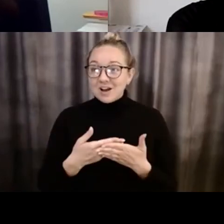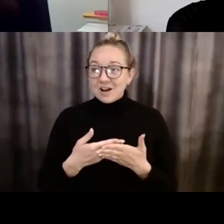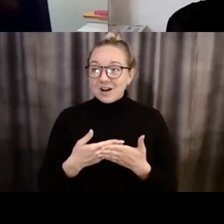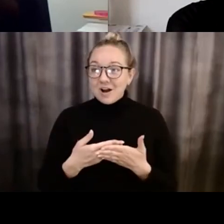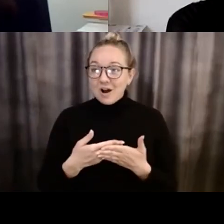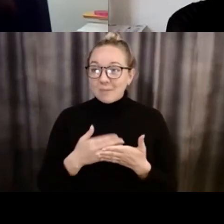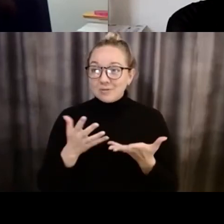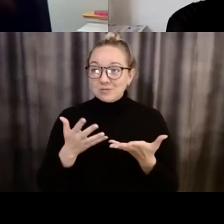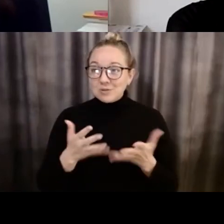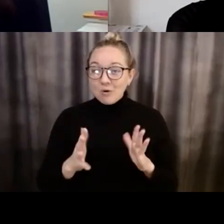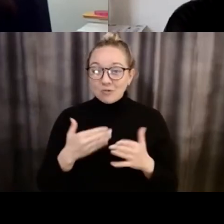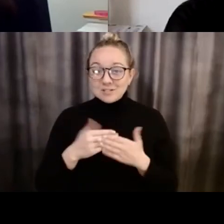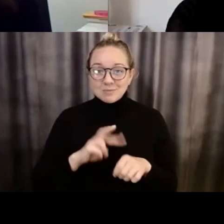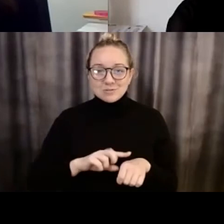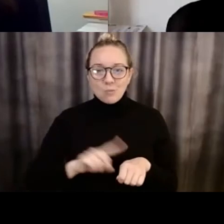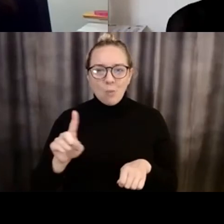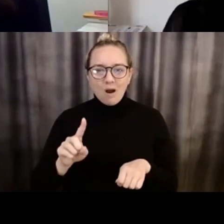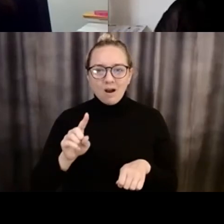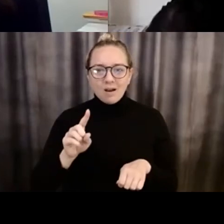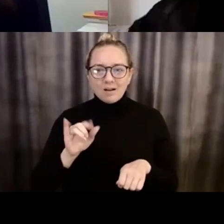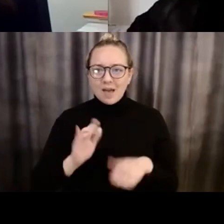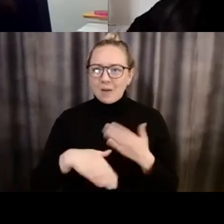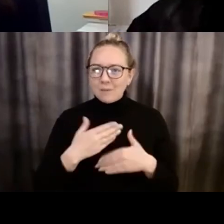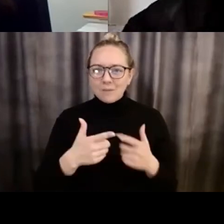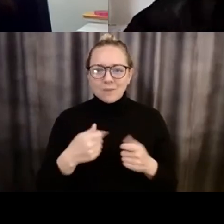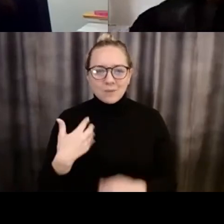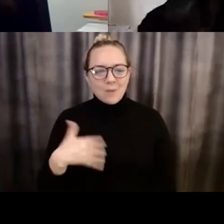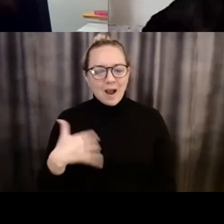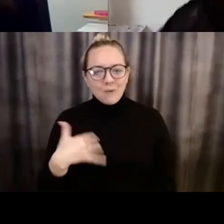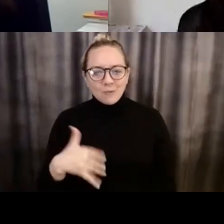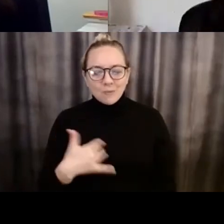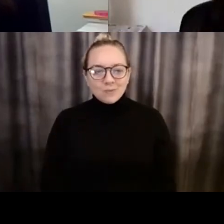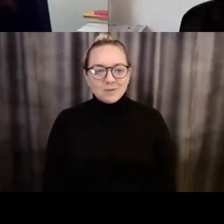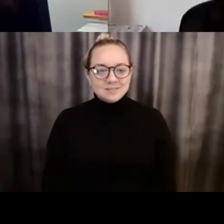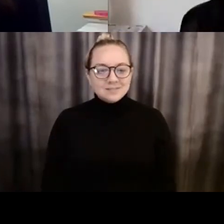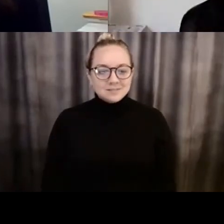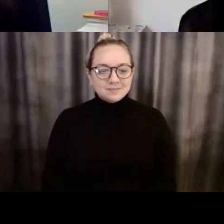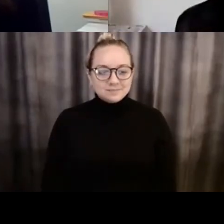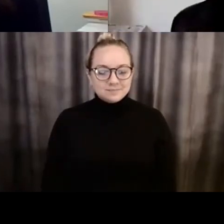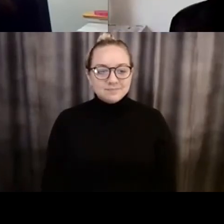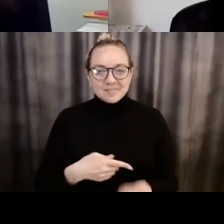at the top of the hour. How fast things go when we're, you know, discussing all these things about